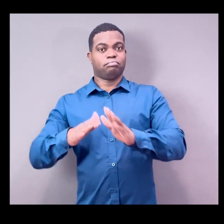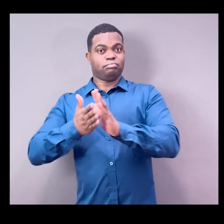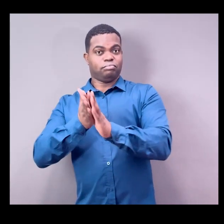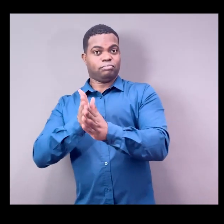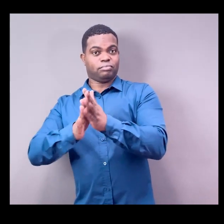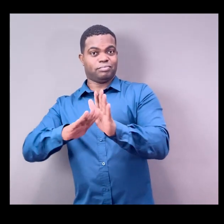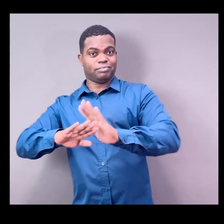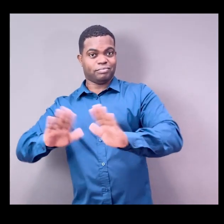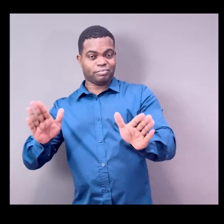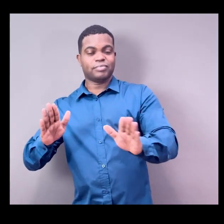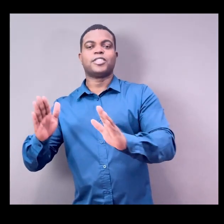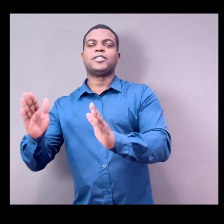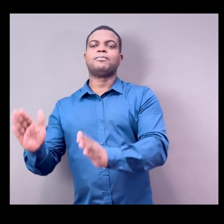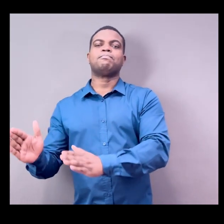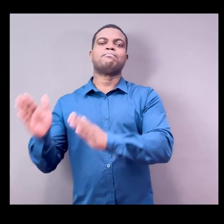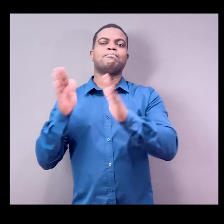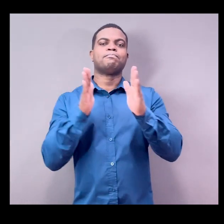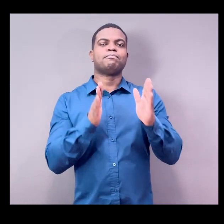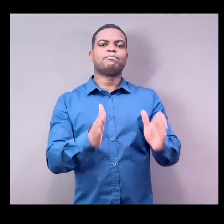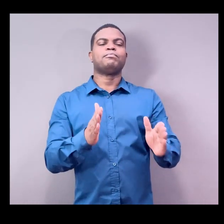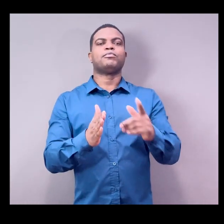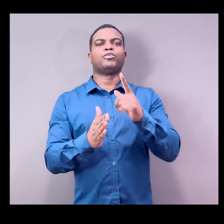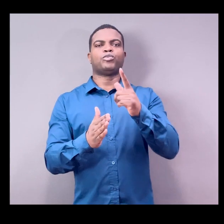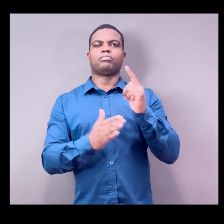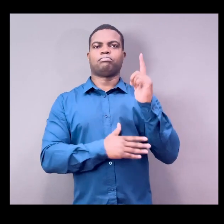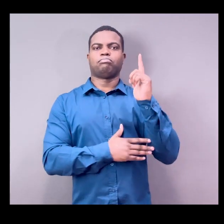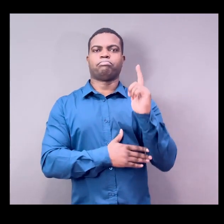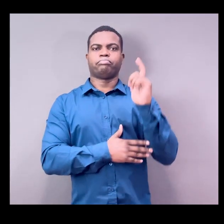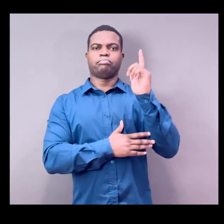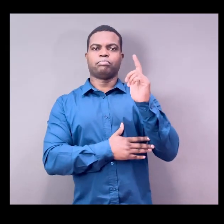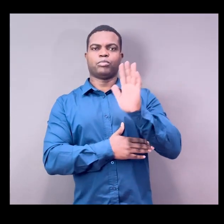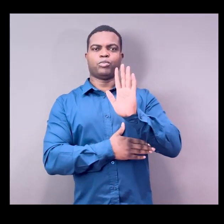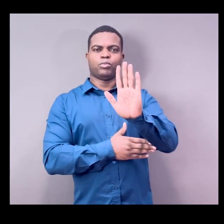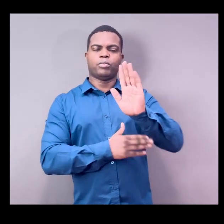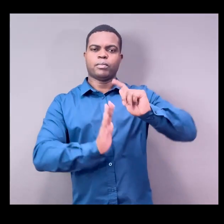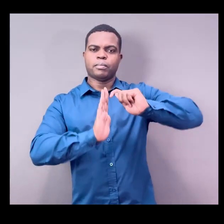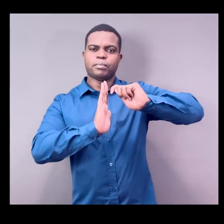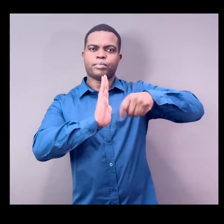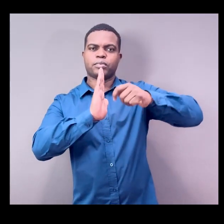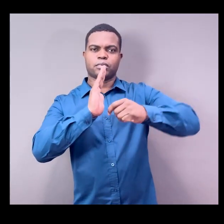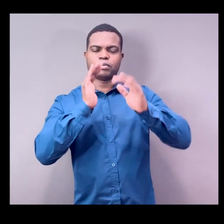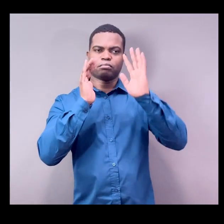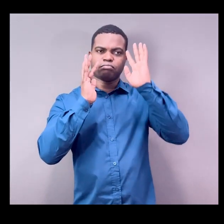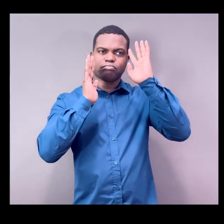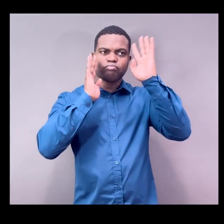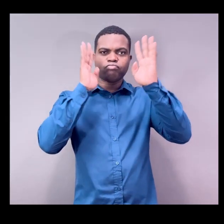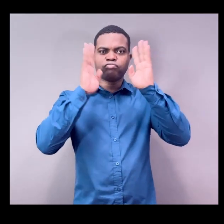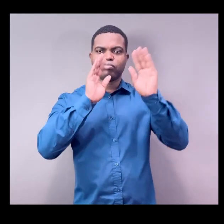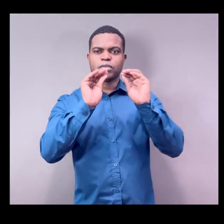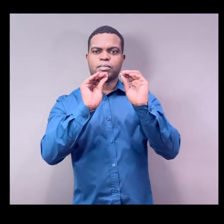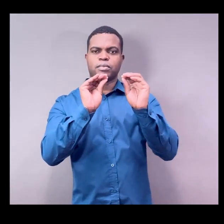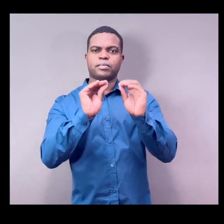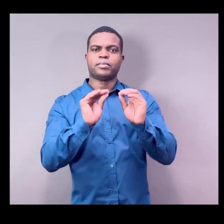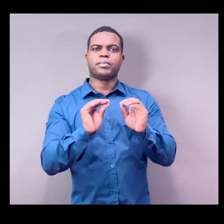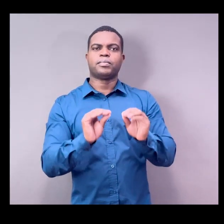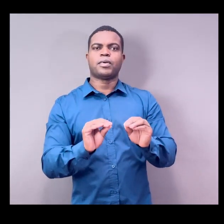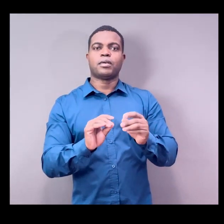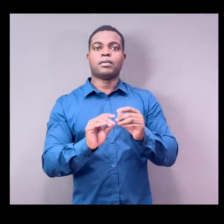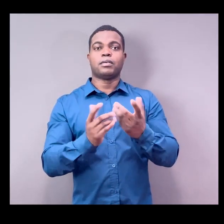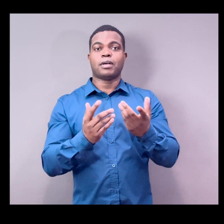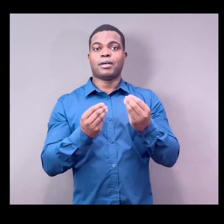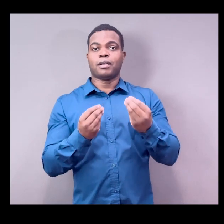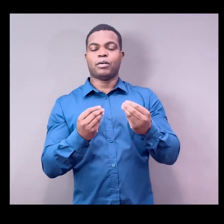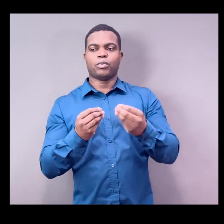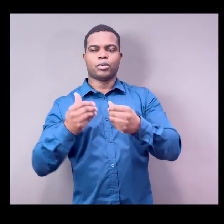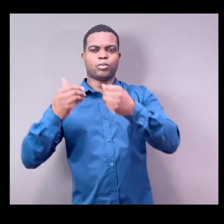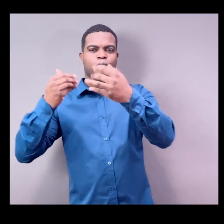that, you have um, you have started developing your initiative using the results from